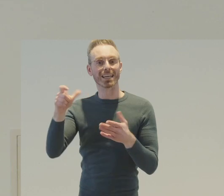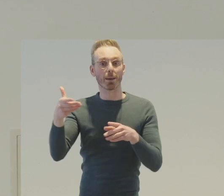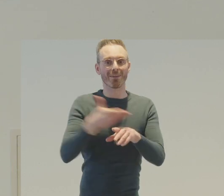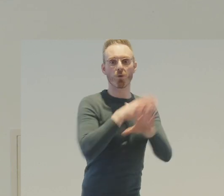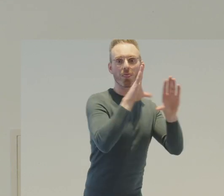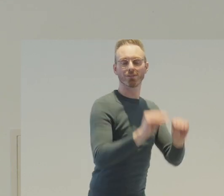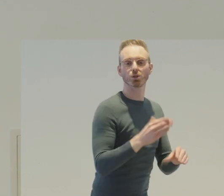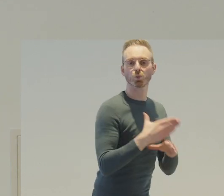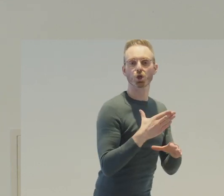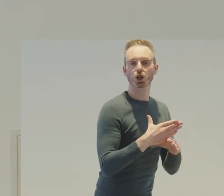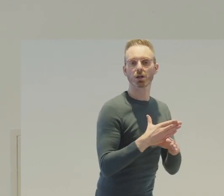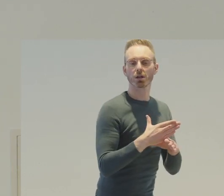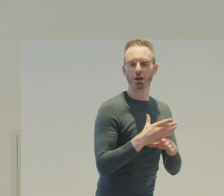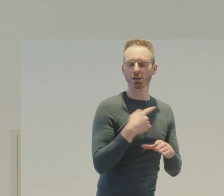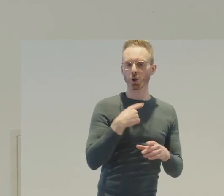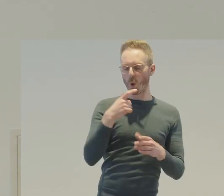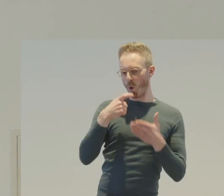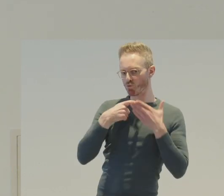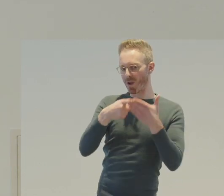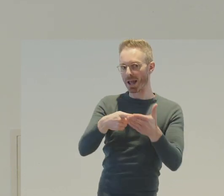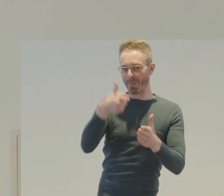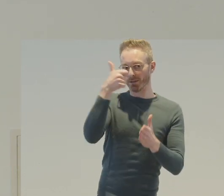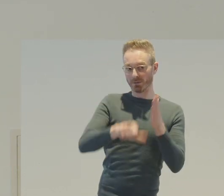tour ends, will pop back up to normal.